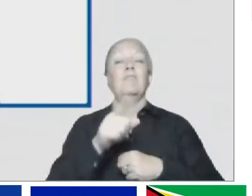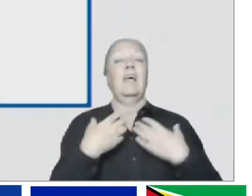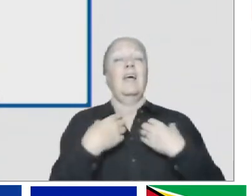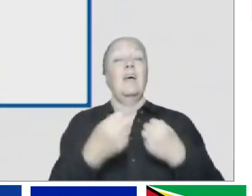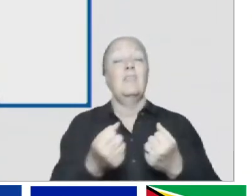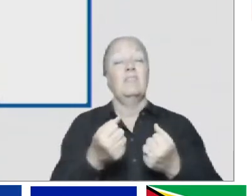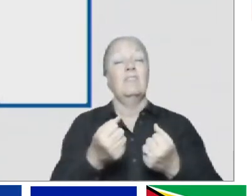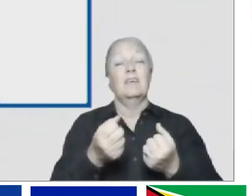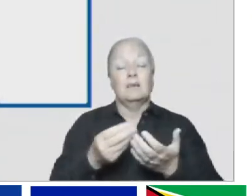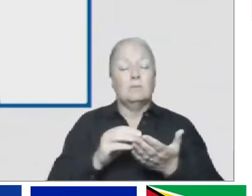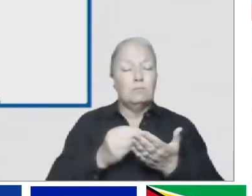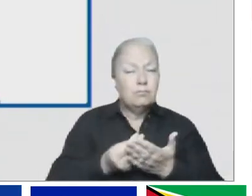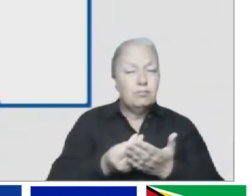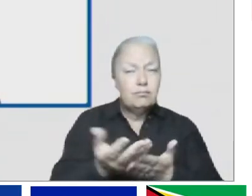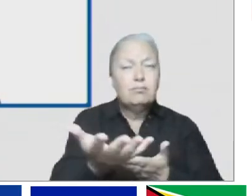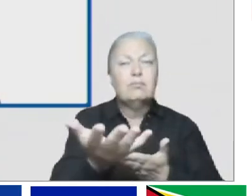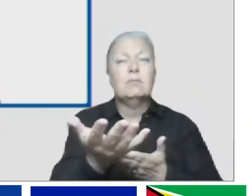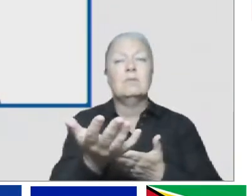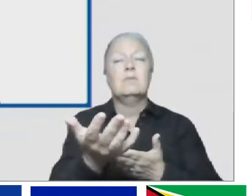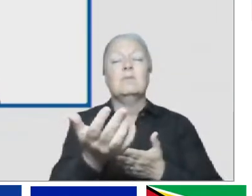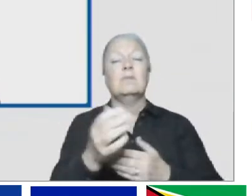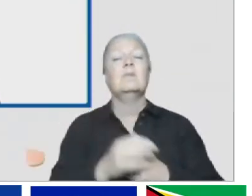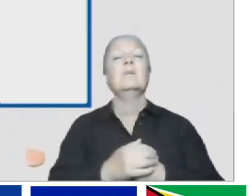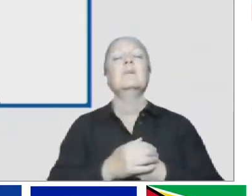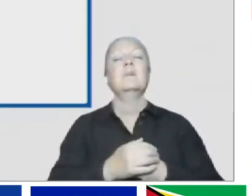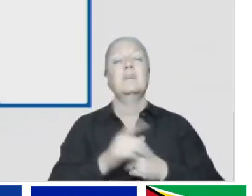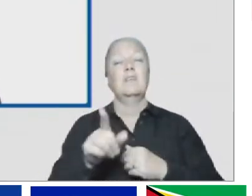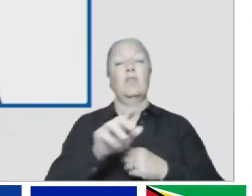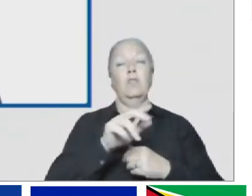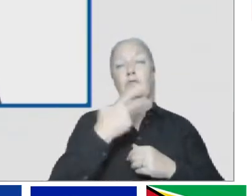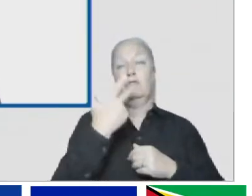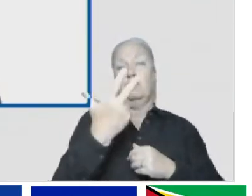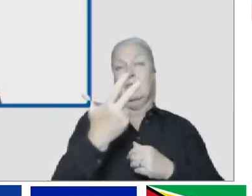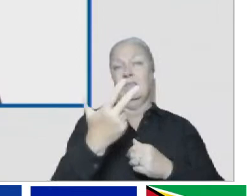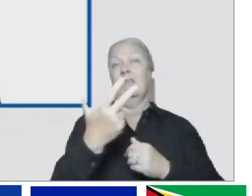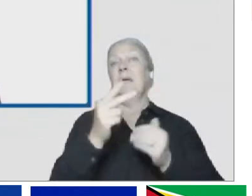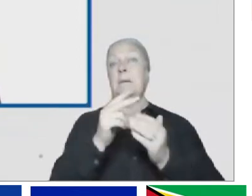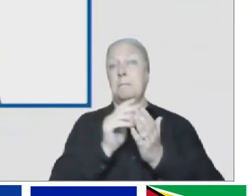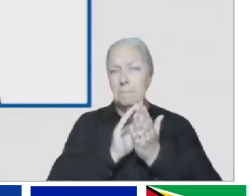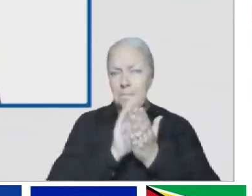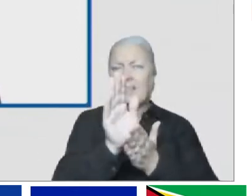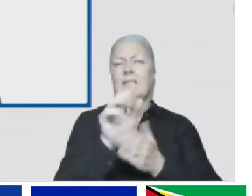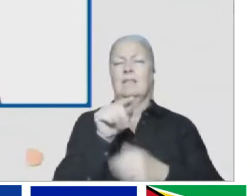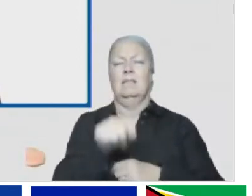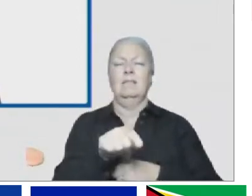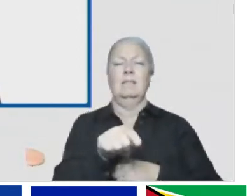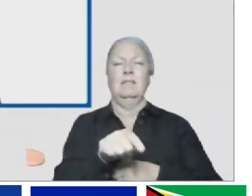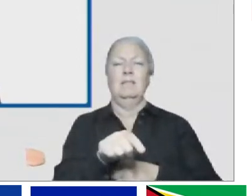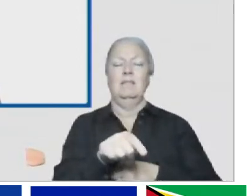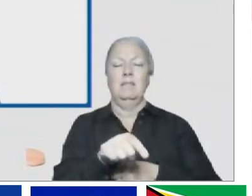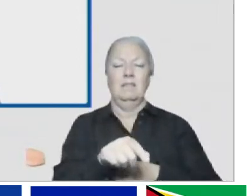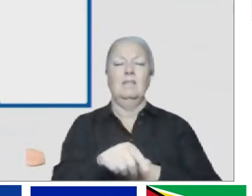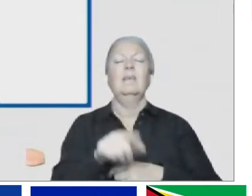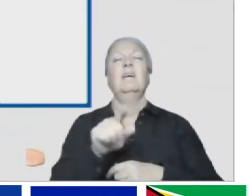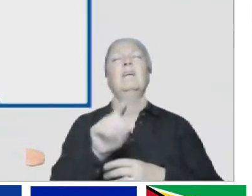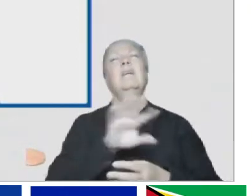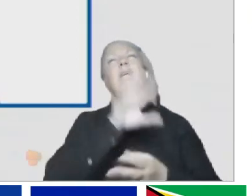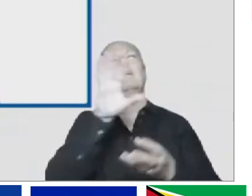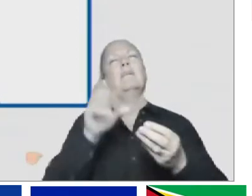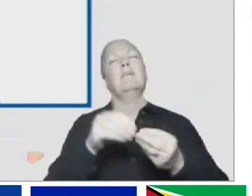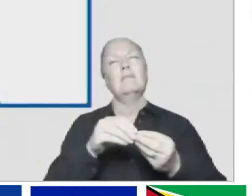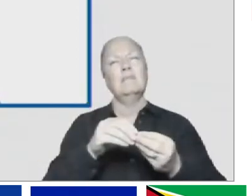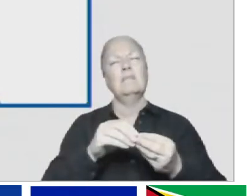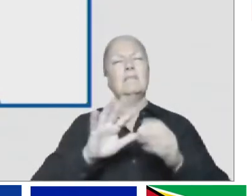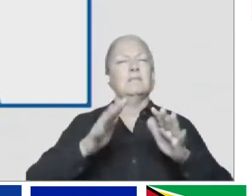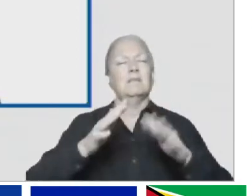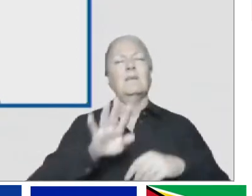body support of $3 billion made for a total fiscal intervention of approximately $40 billion. And